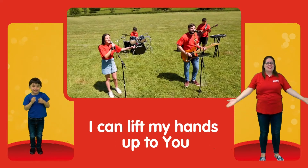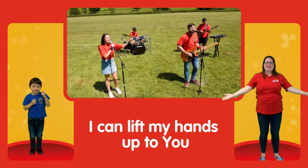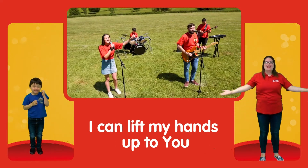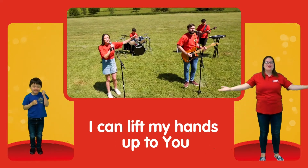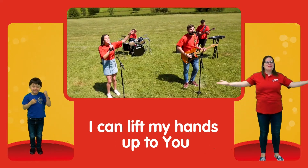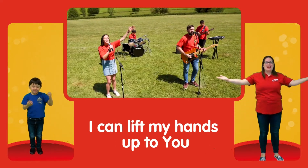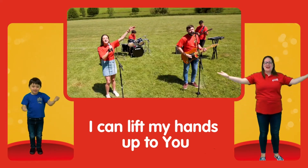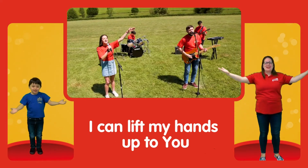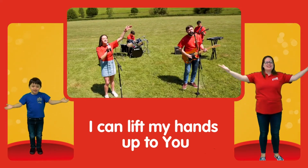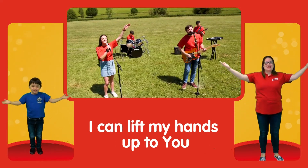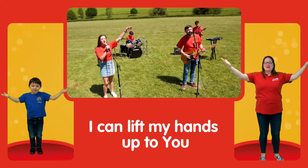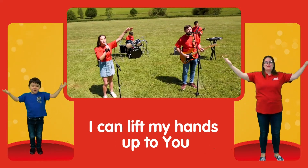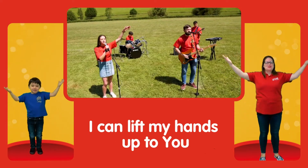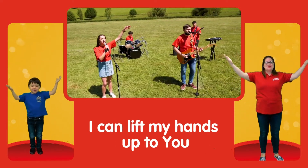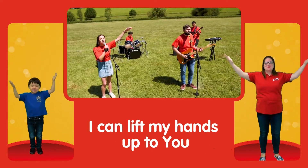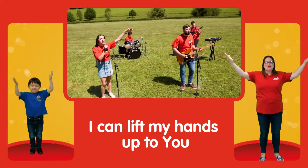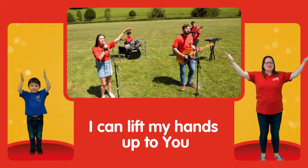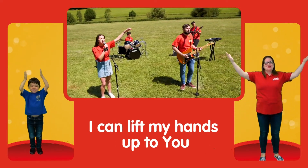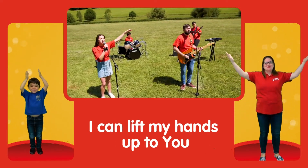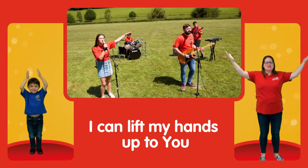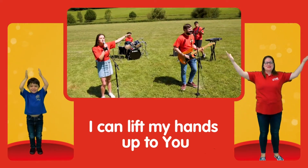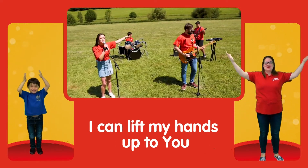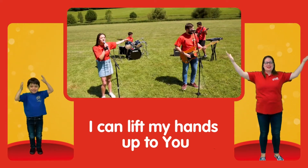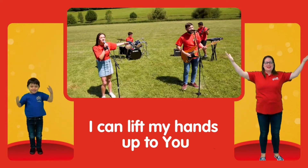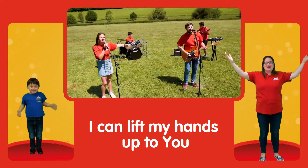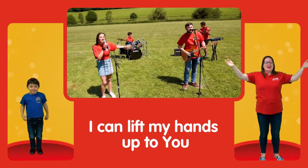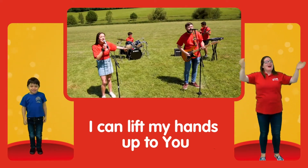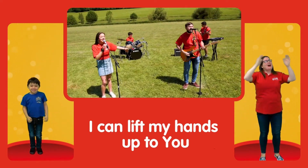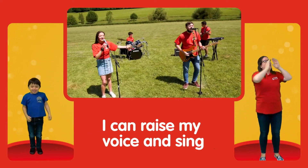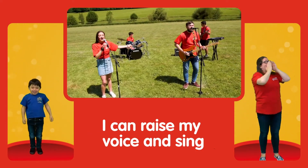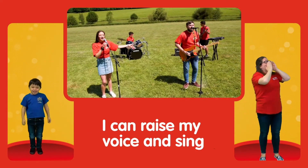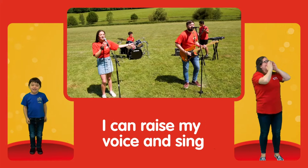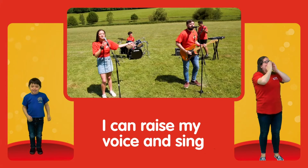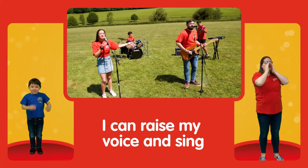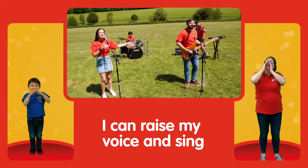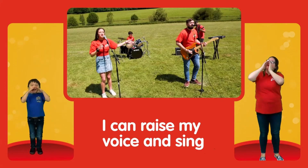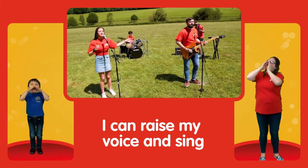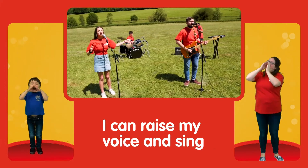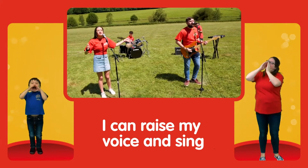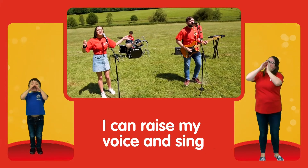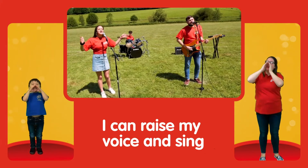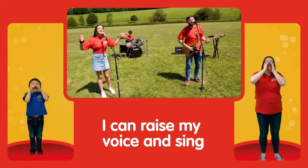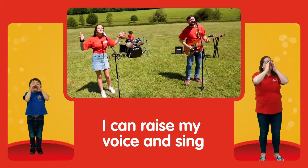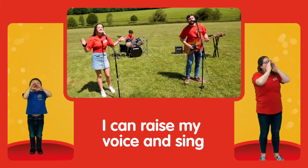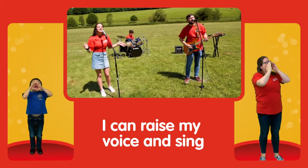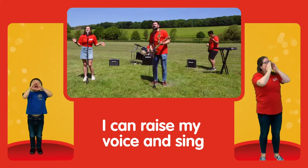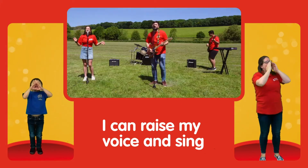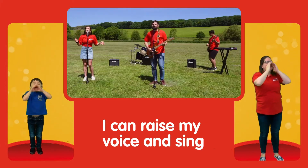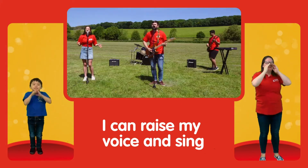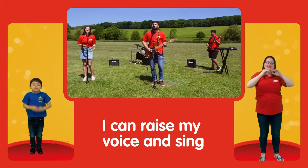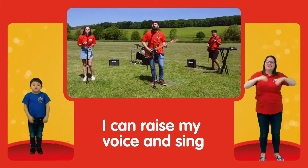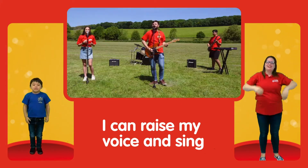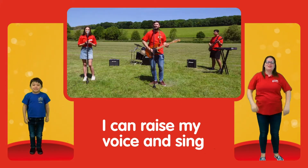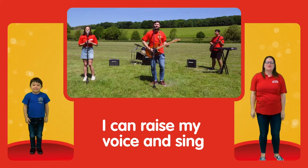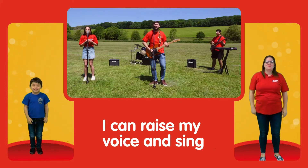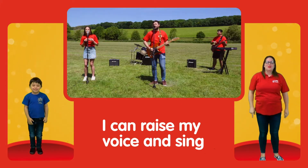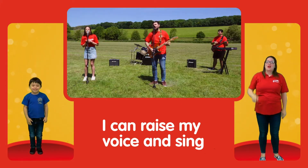And I can lift my hands up to you, I can raise my voice and